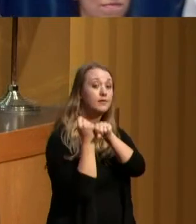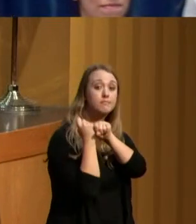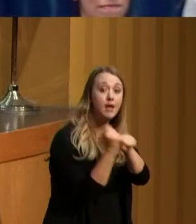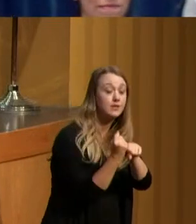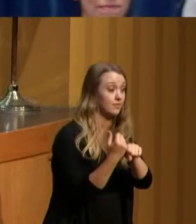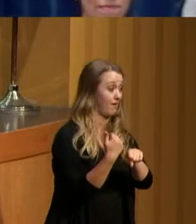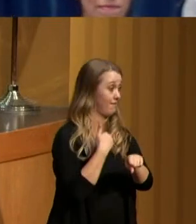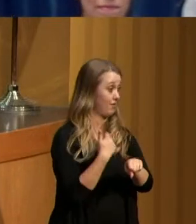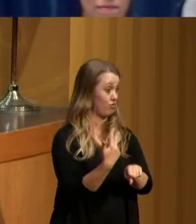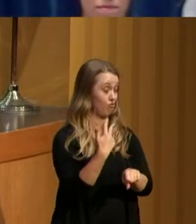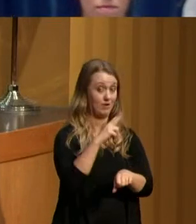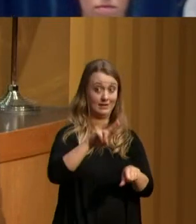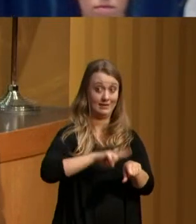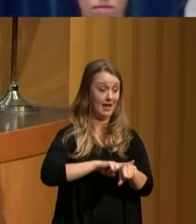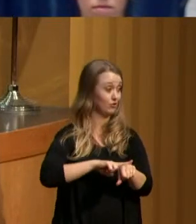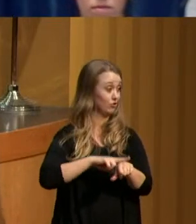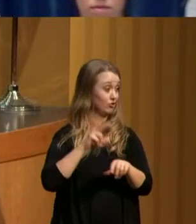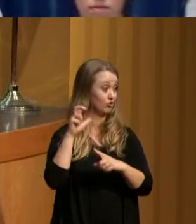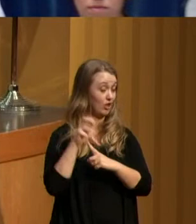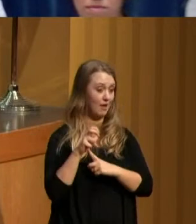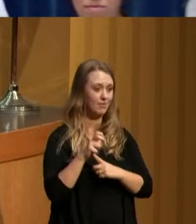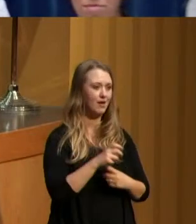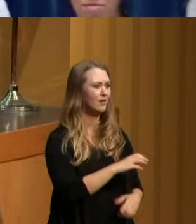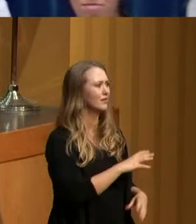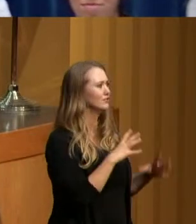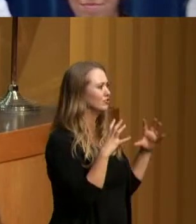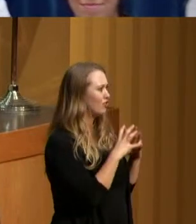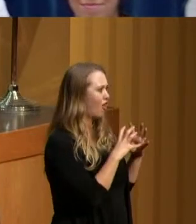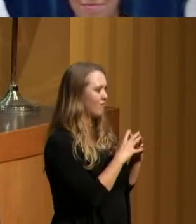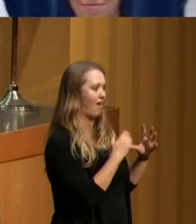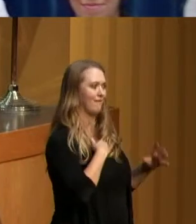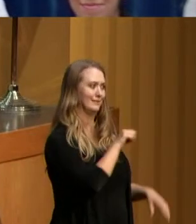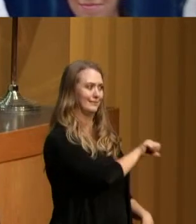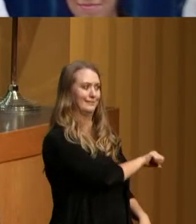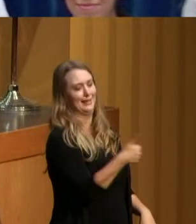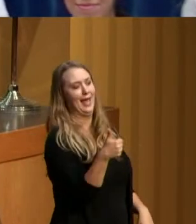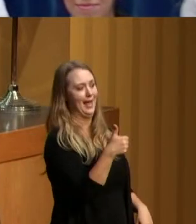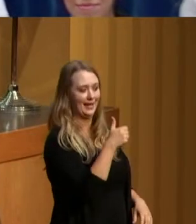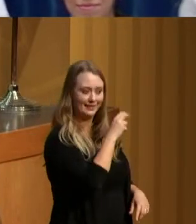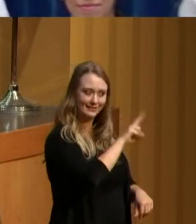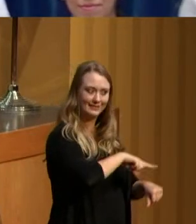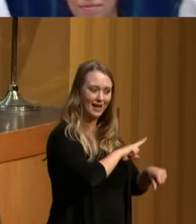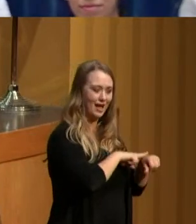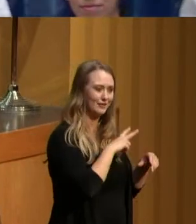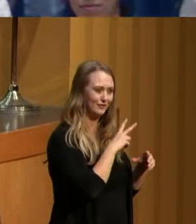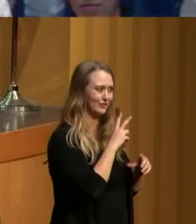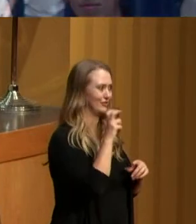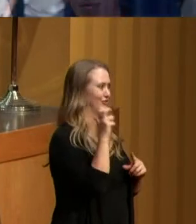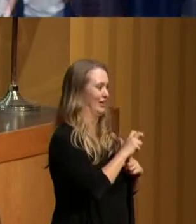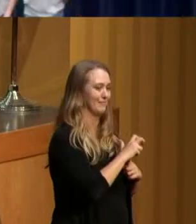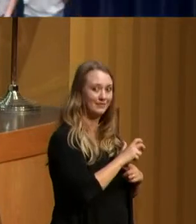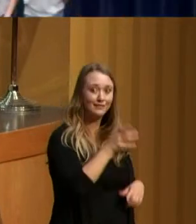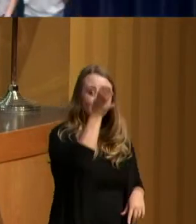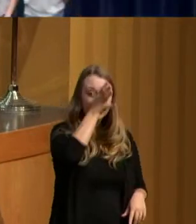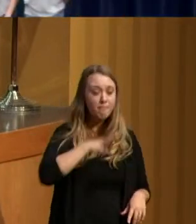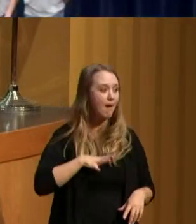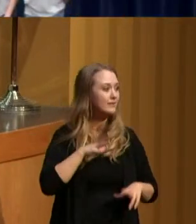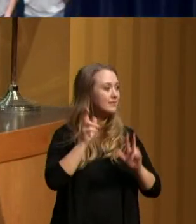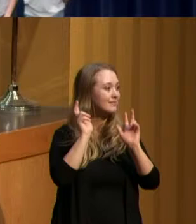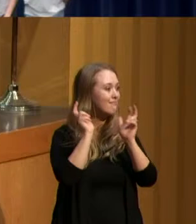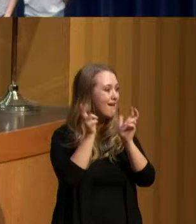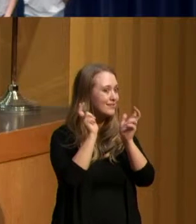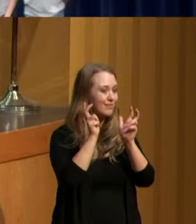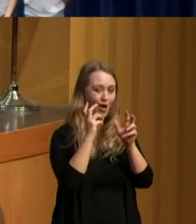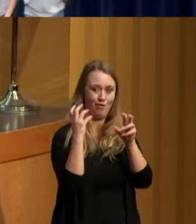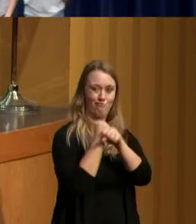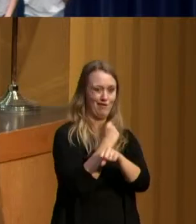championships, softball, who've just won their 10th national championship, and our men's basketball team, who won our